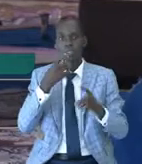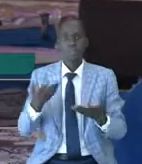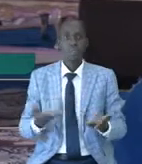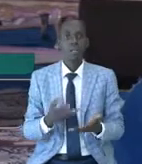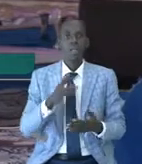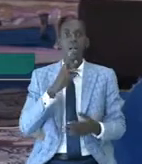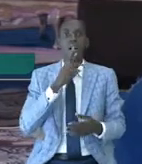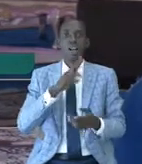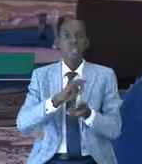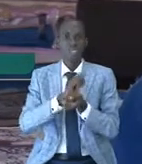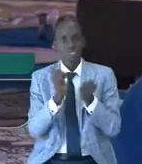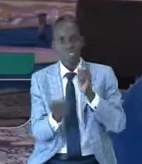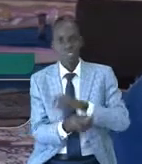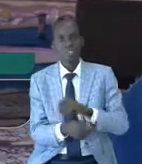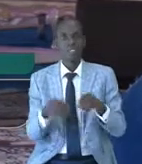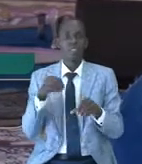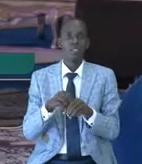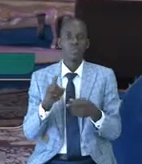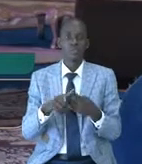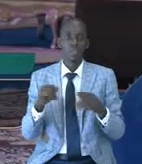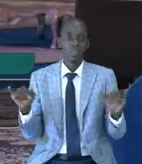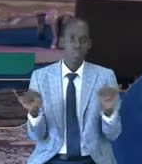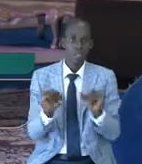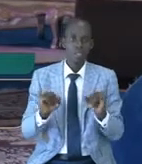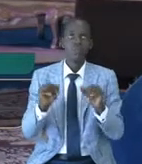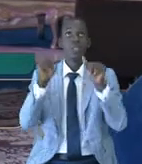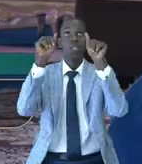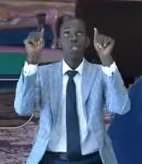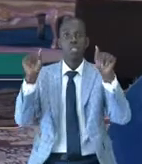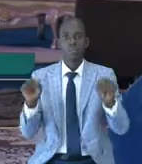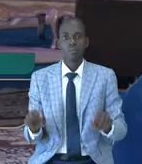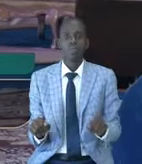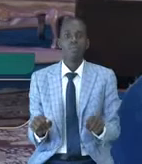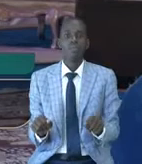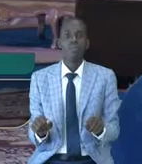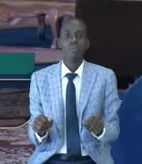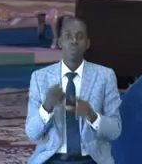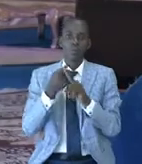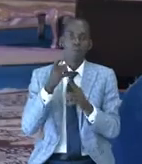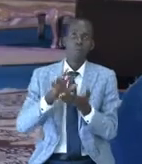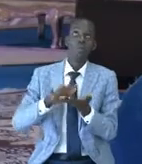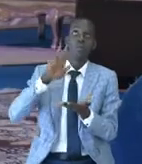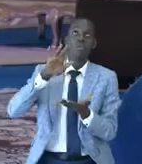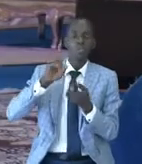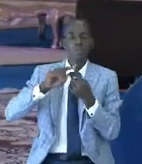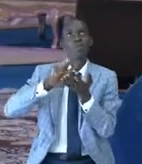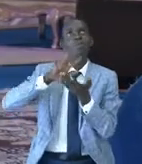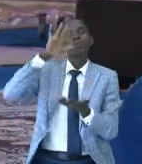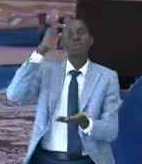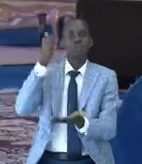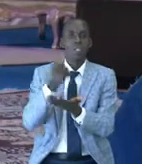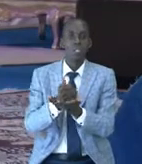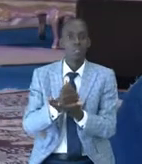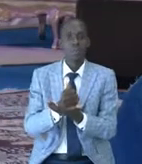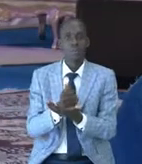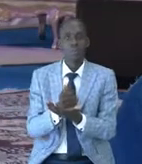behold, we are changed into the same image from glory to glory.